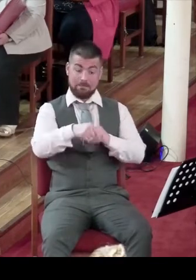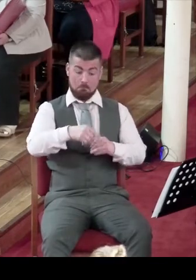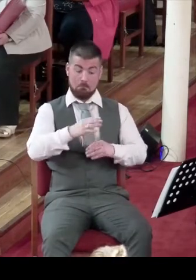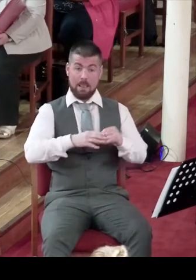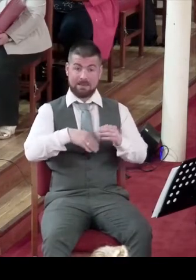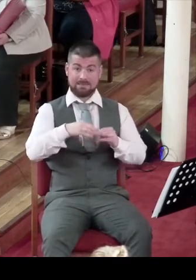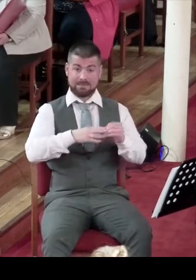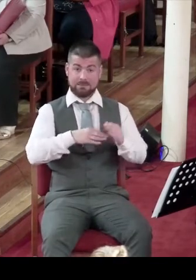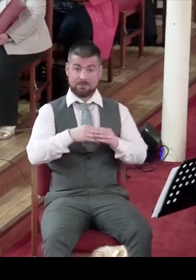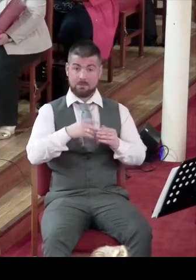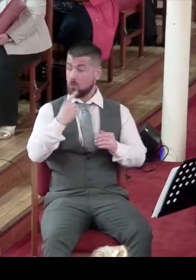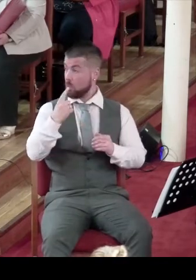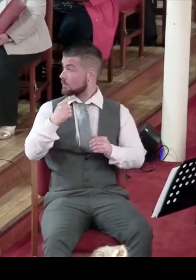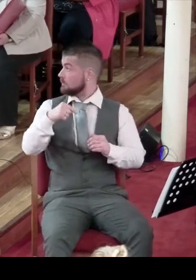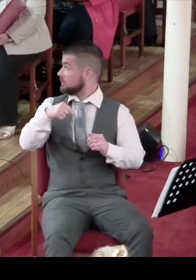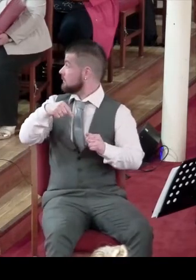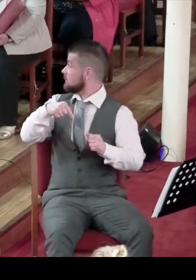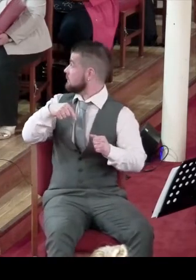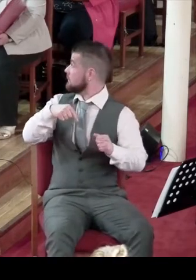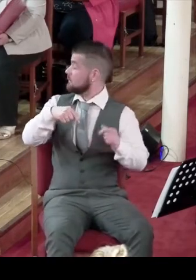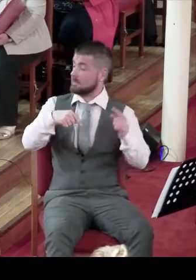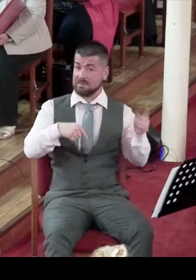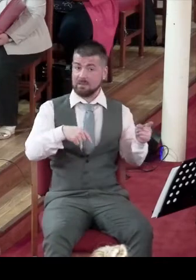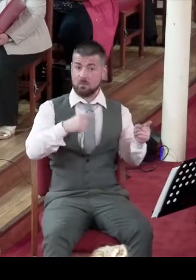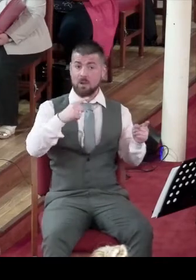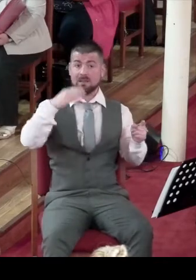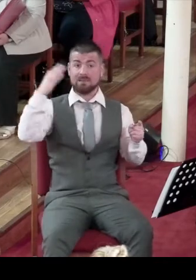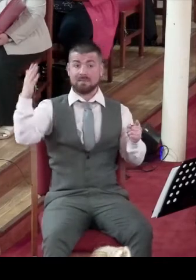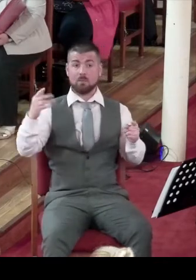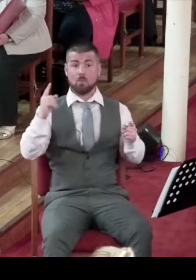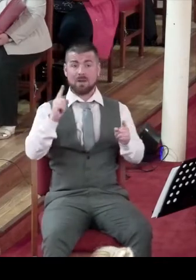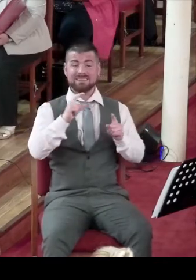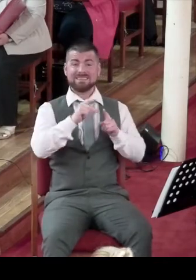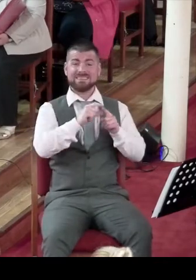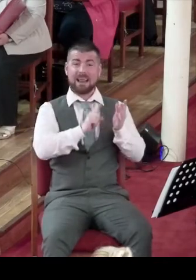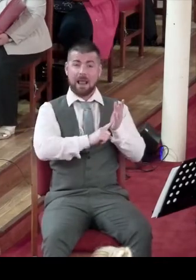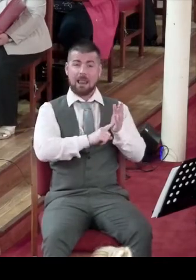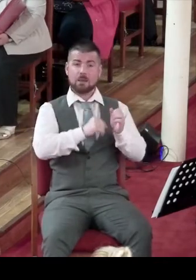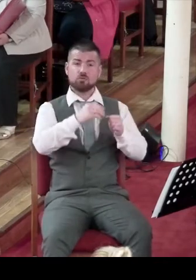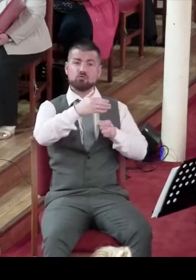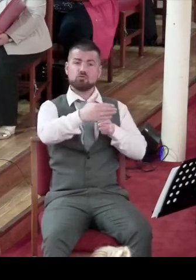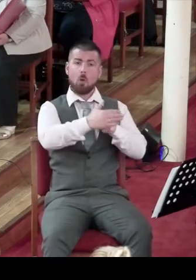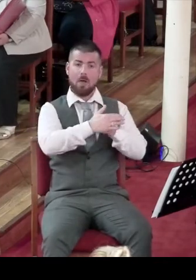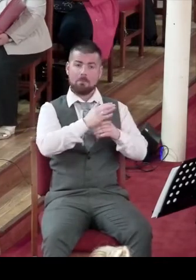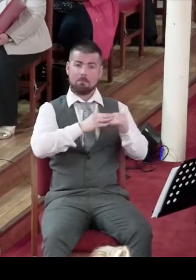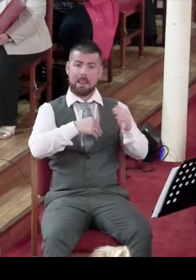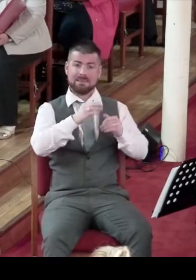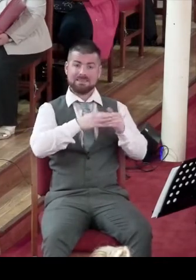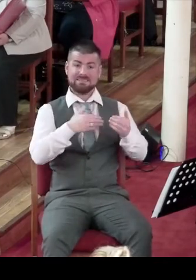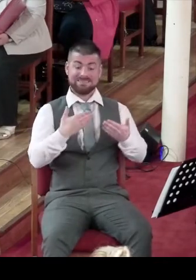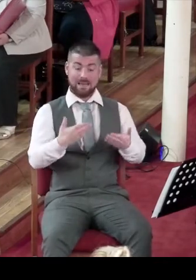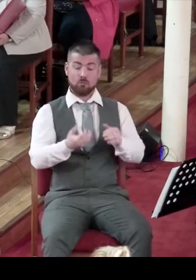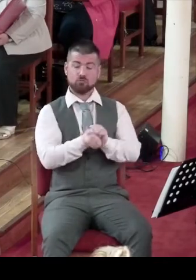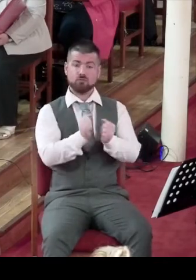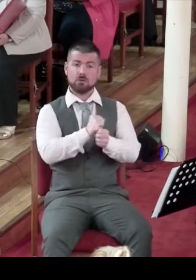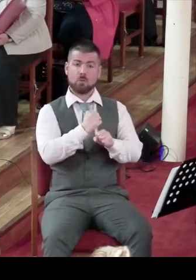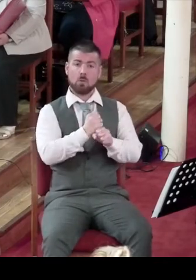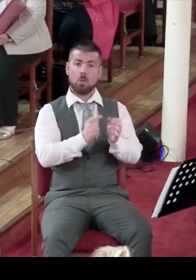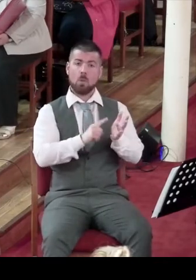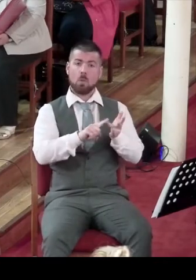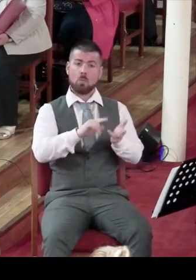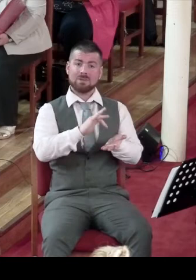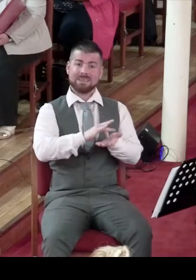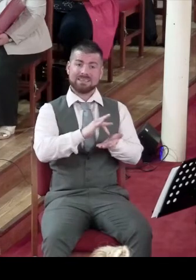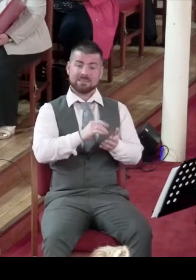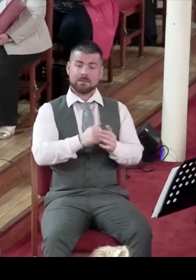here and another one out here, of the old DL North building, what's now the Glow Centre. And Jimmy Olsen